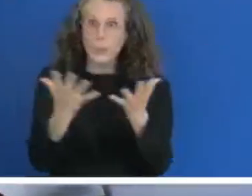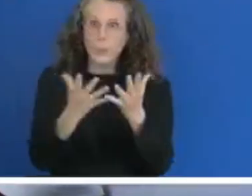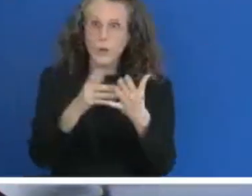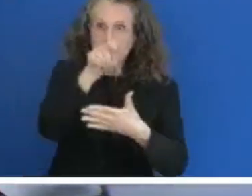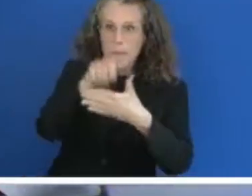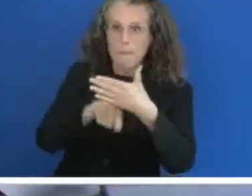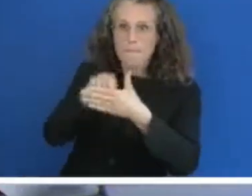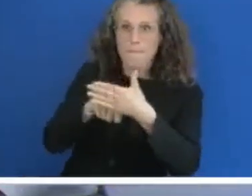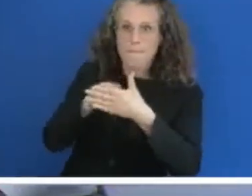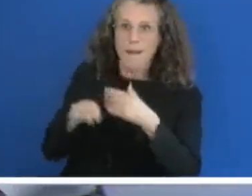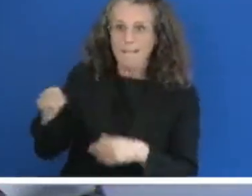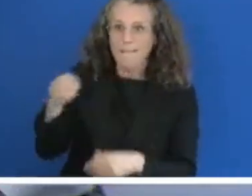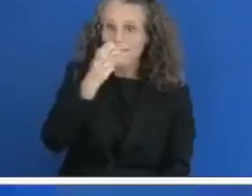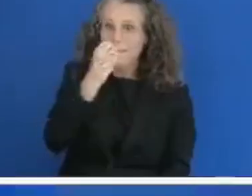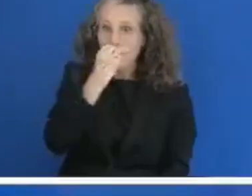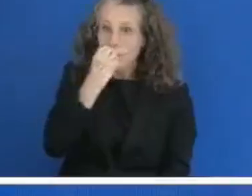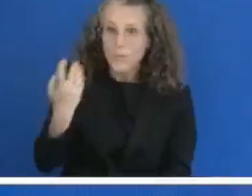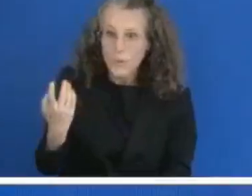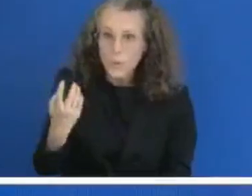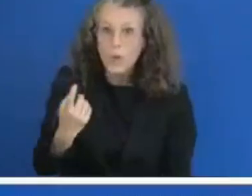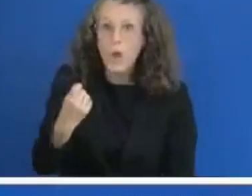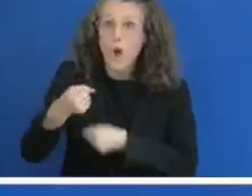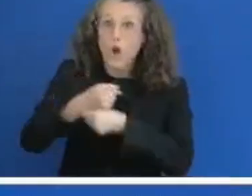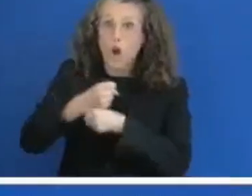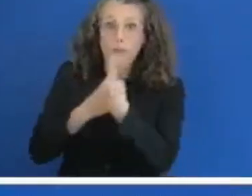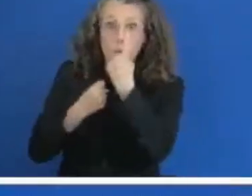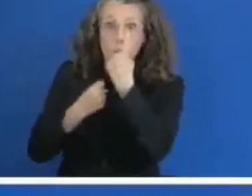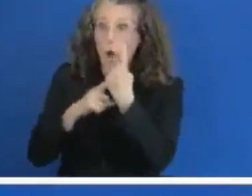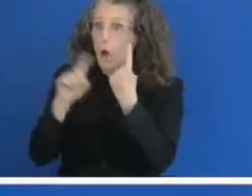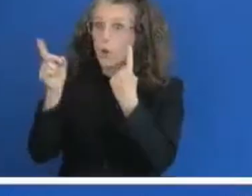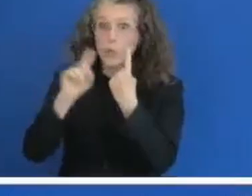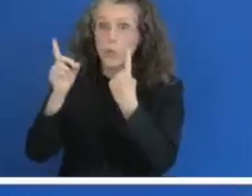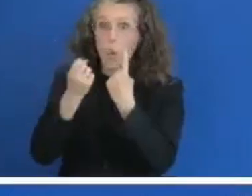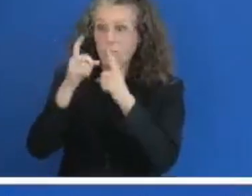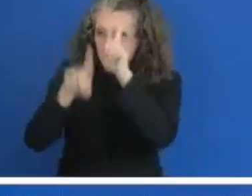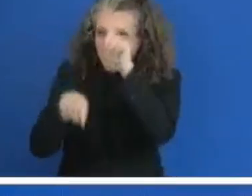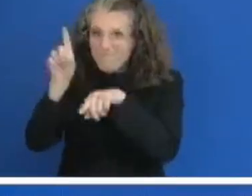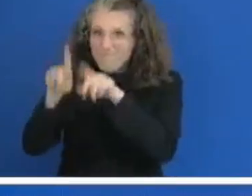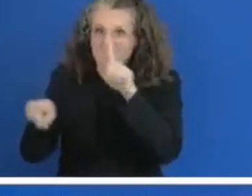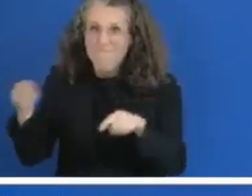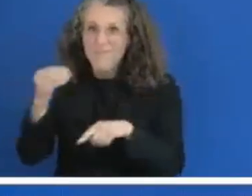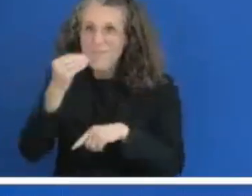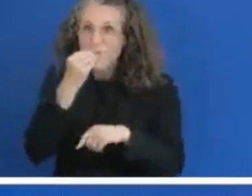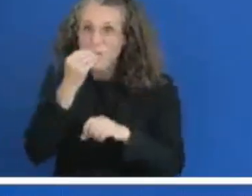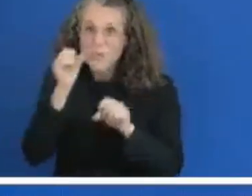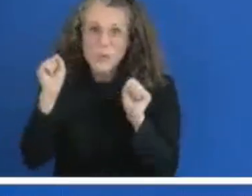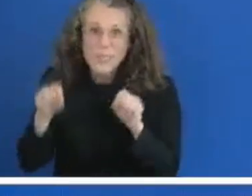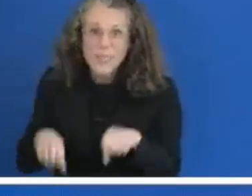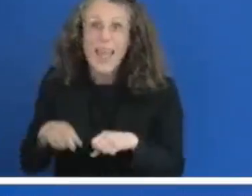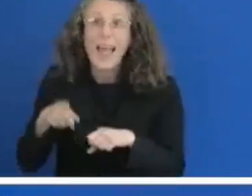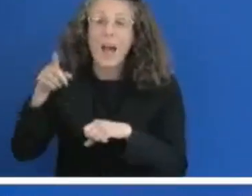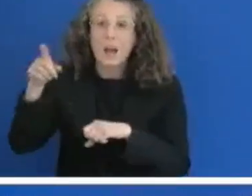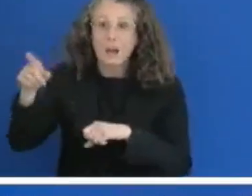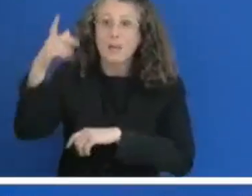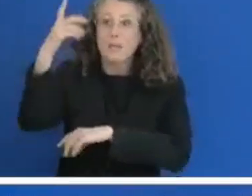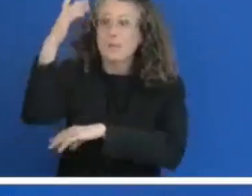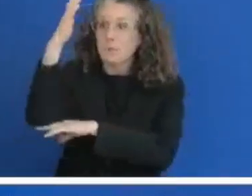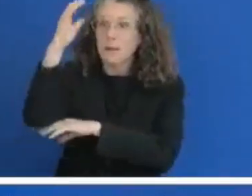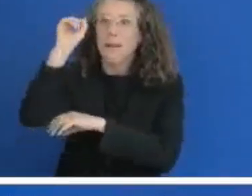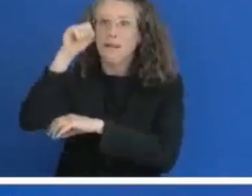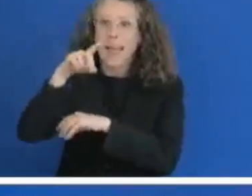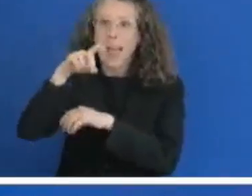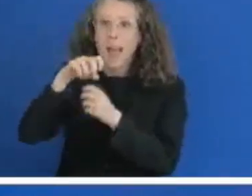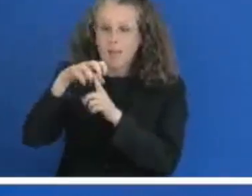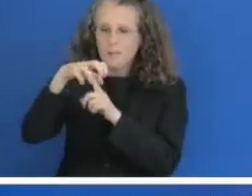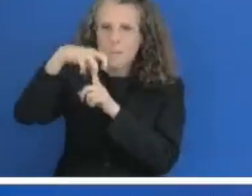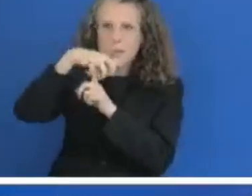produce. It can also grow non-wood forest products such as mushrooms that